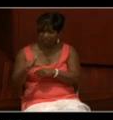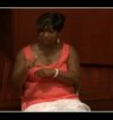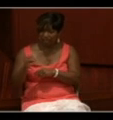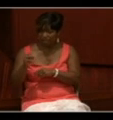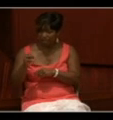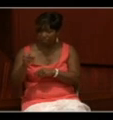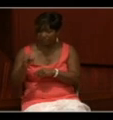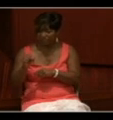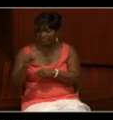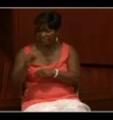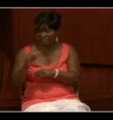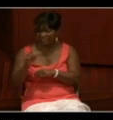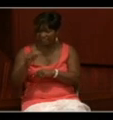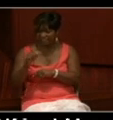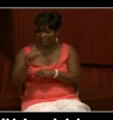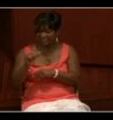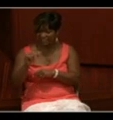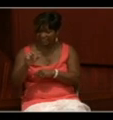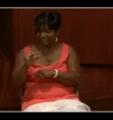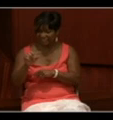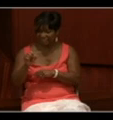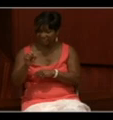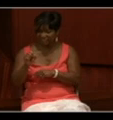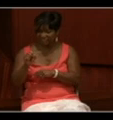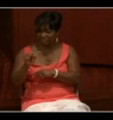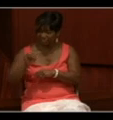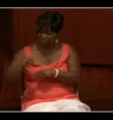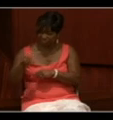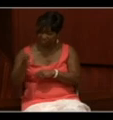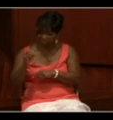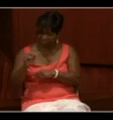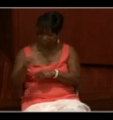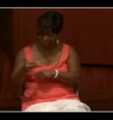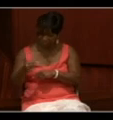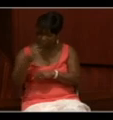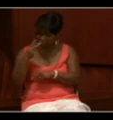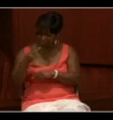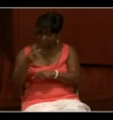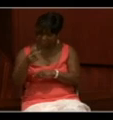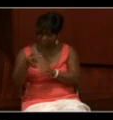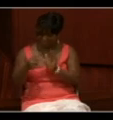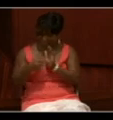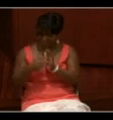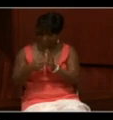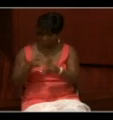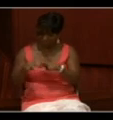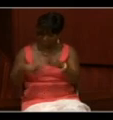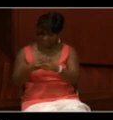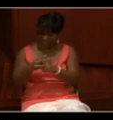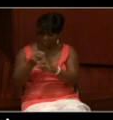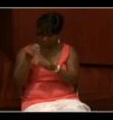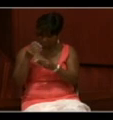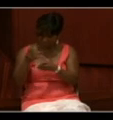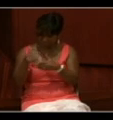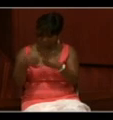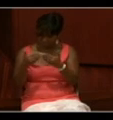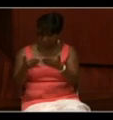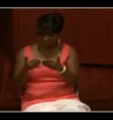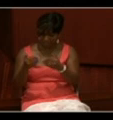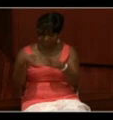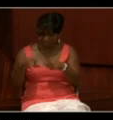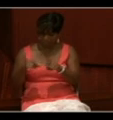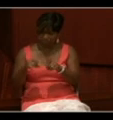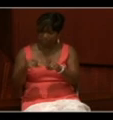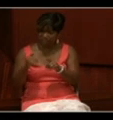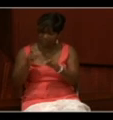Yi Xing. And you'll see a sample of the kind of information that was provided during these